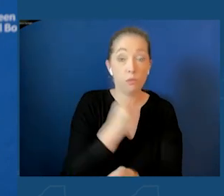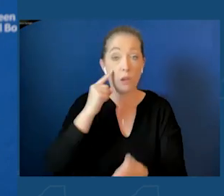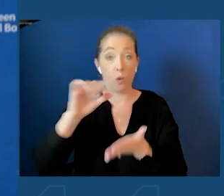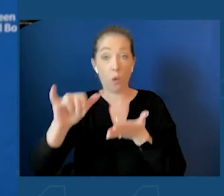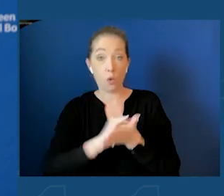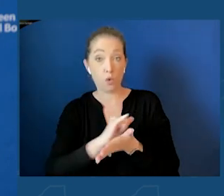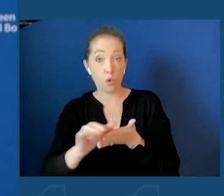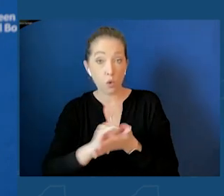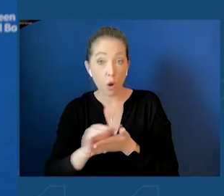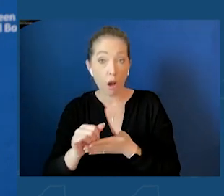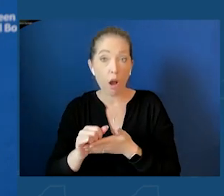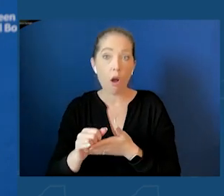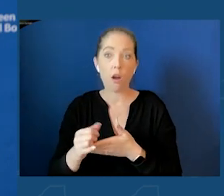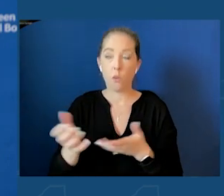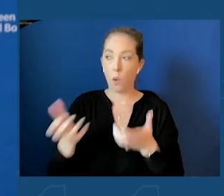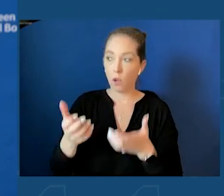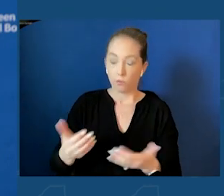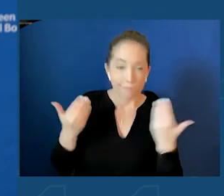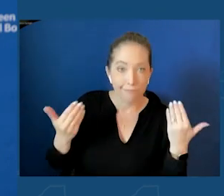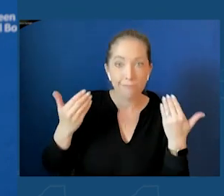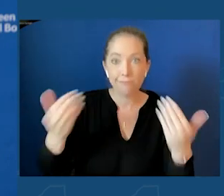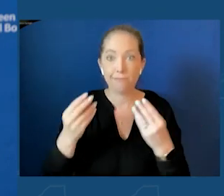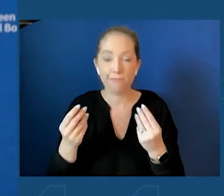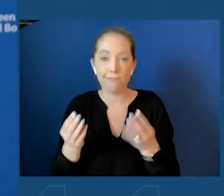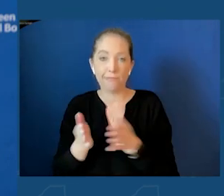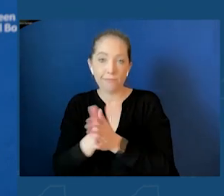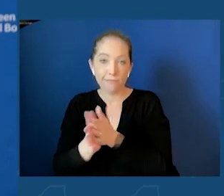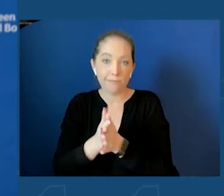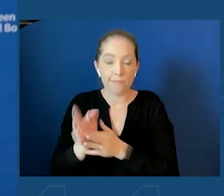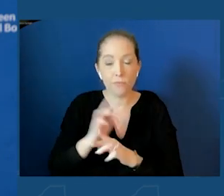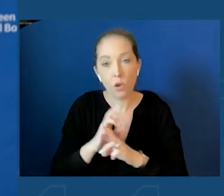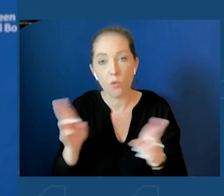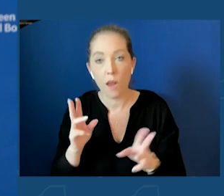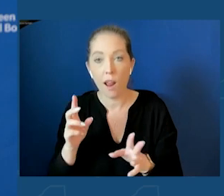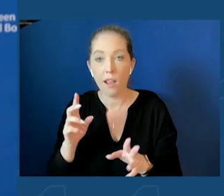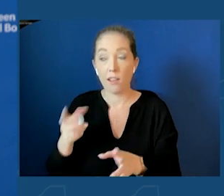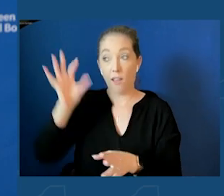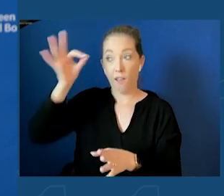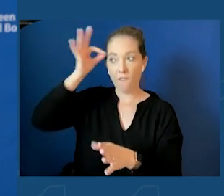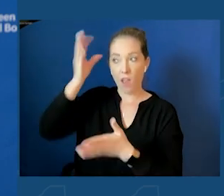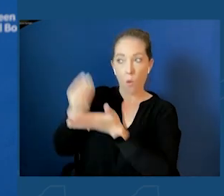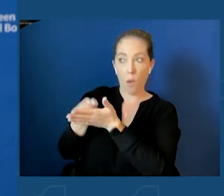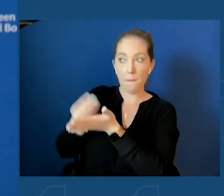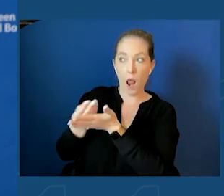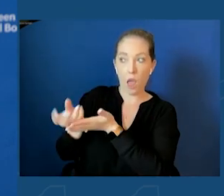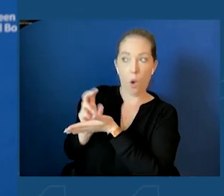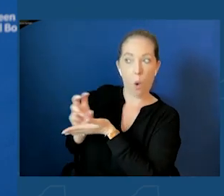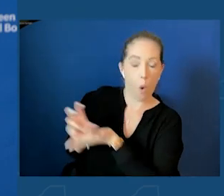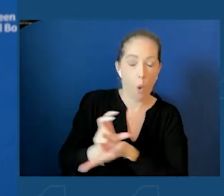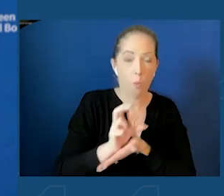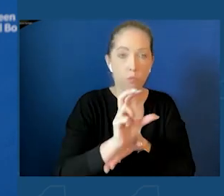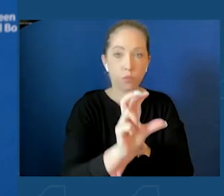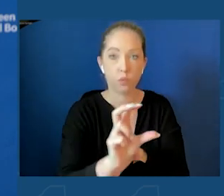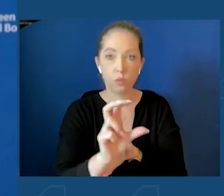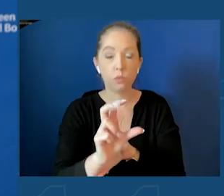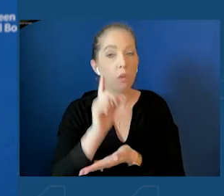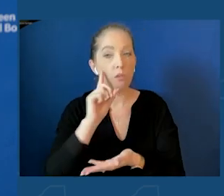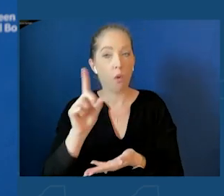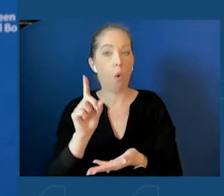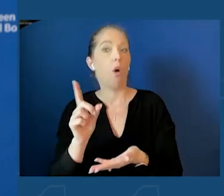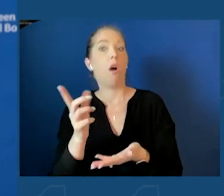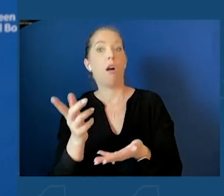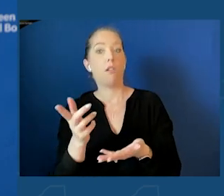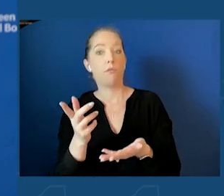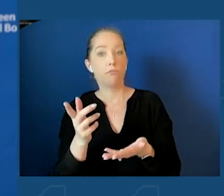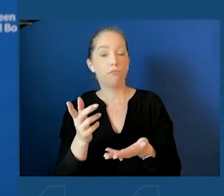the iron is hot and leverage massive federal funding that's on the table right now from Congress. to do things like